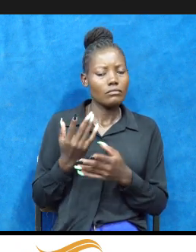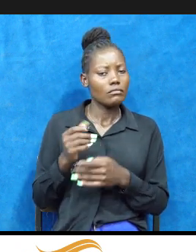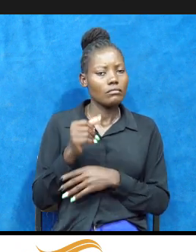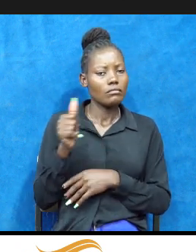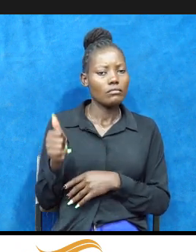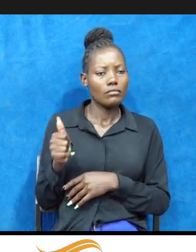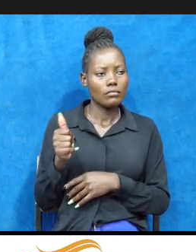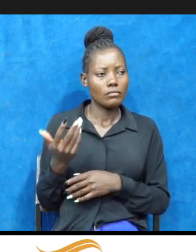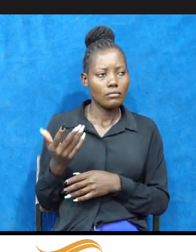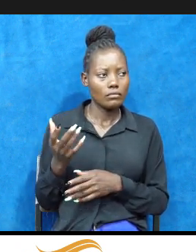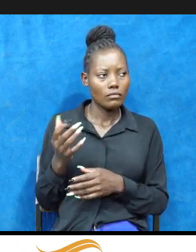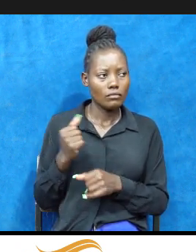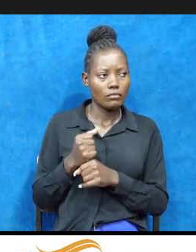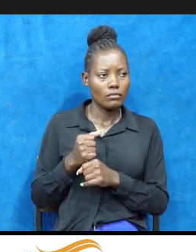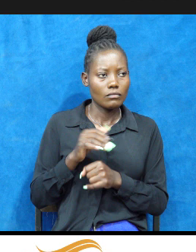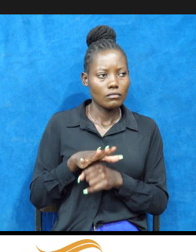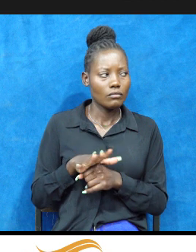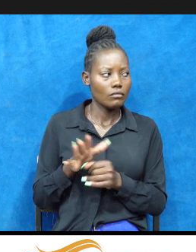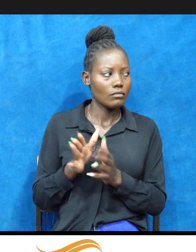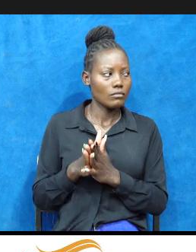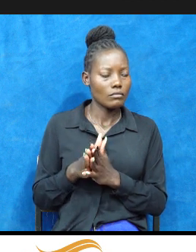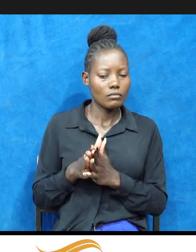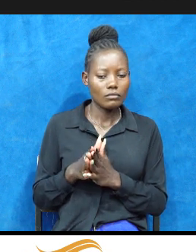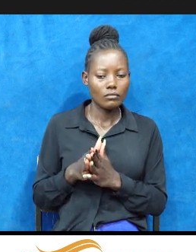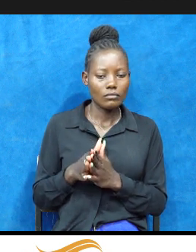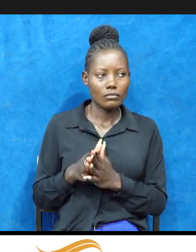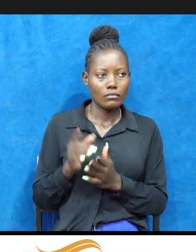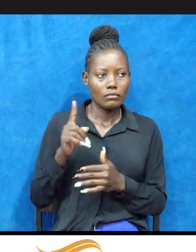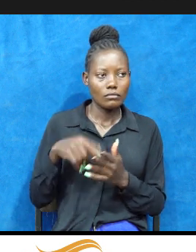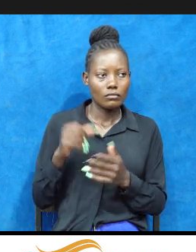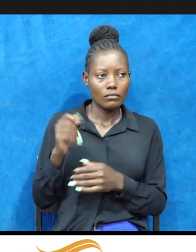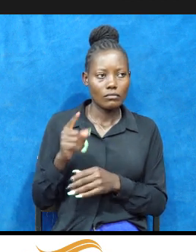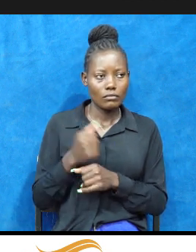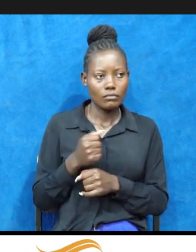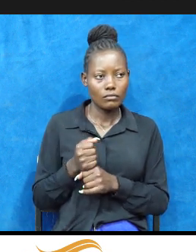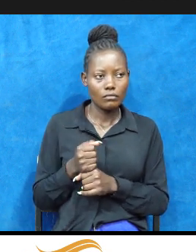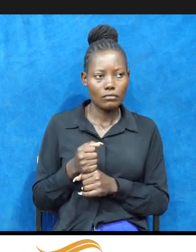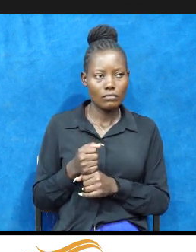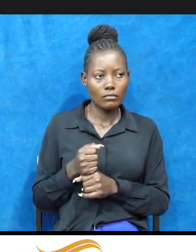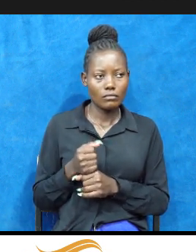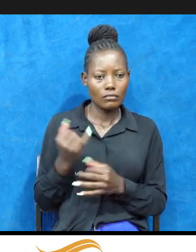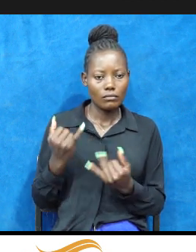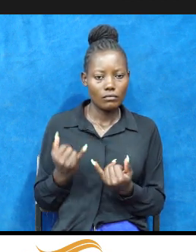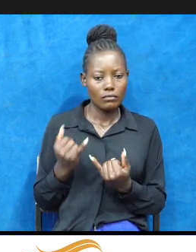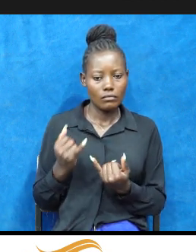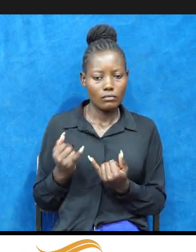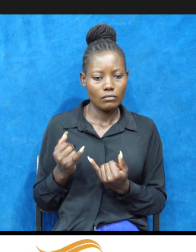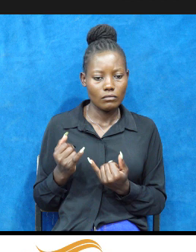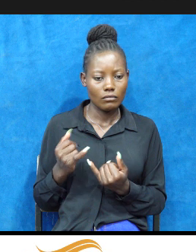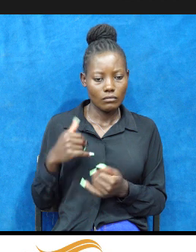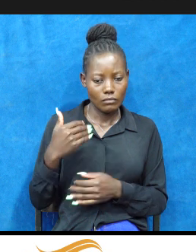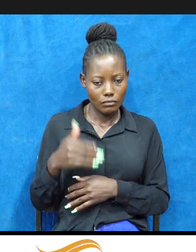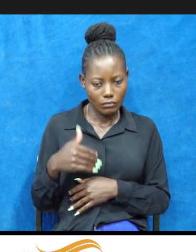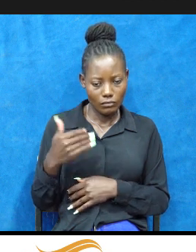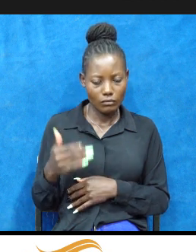not be able to handle the loading that you're giving them. An adjustment has to be made. So I would